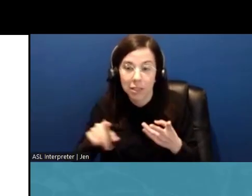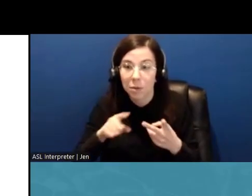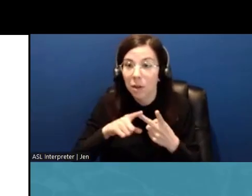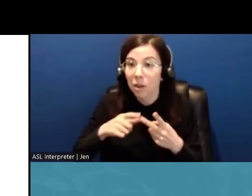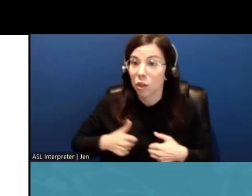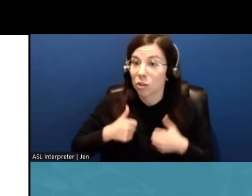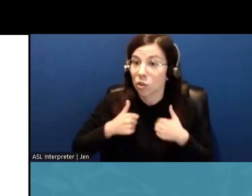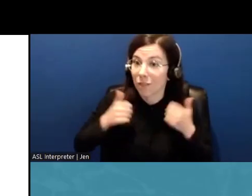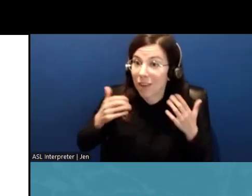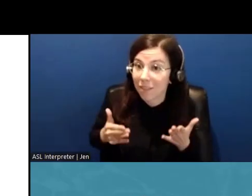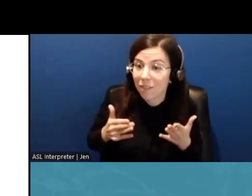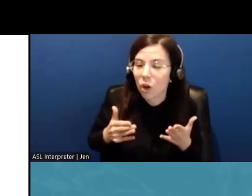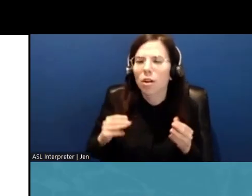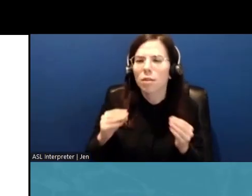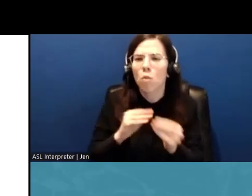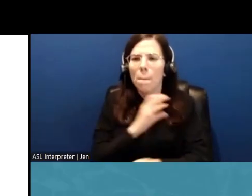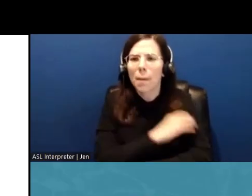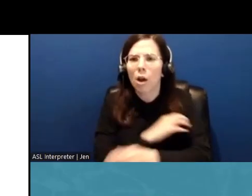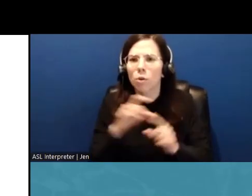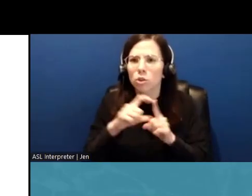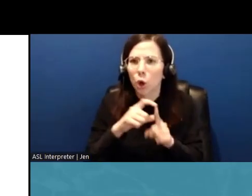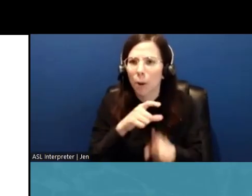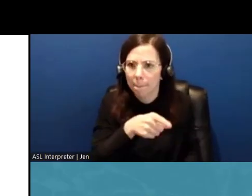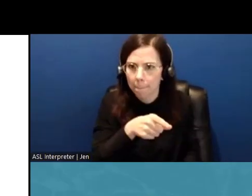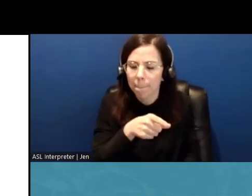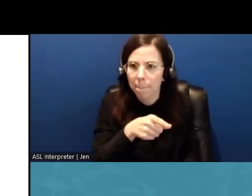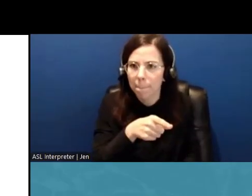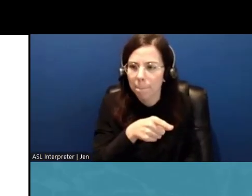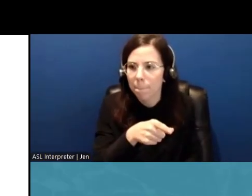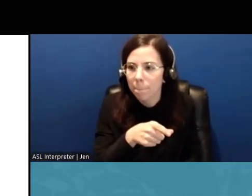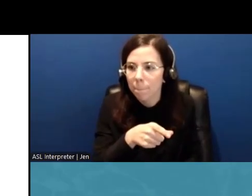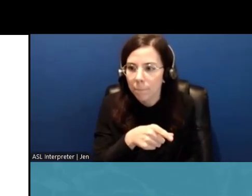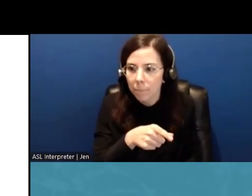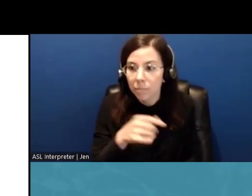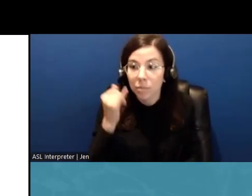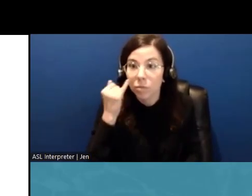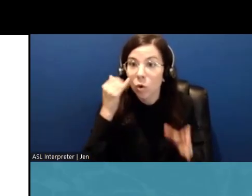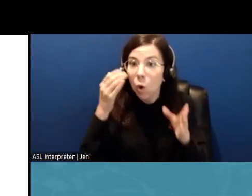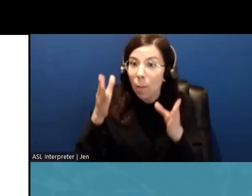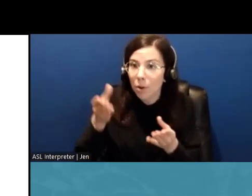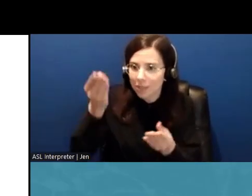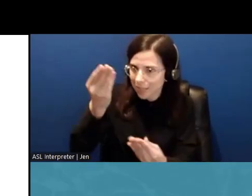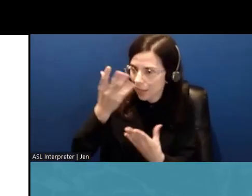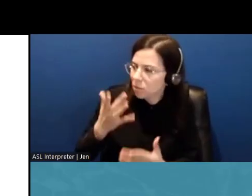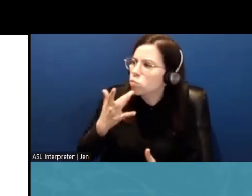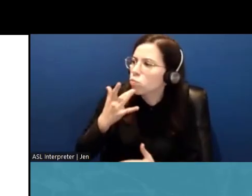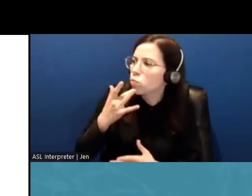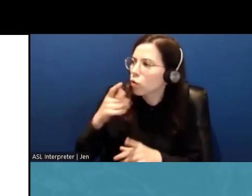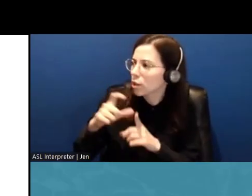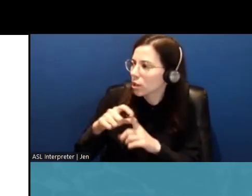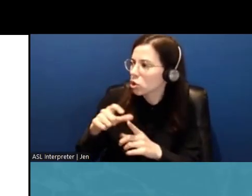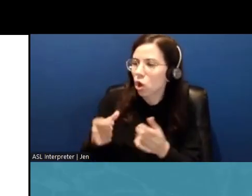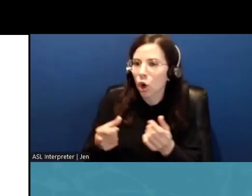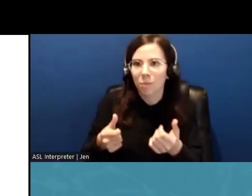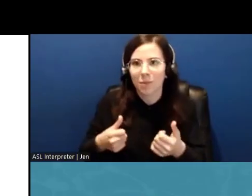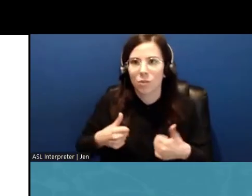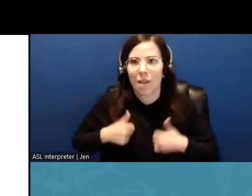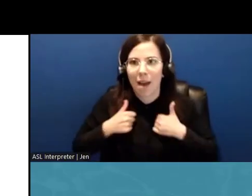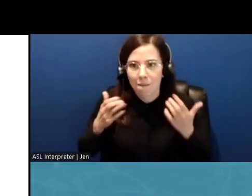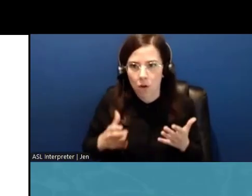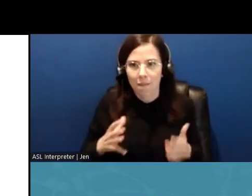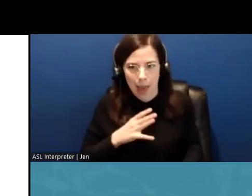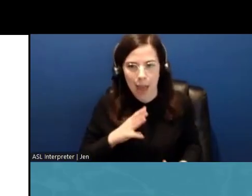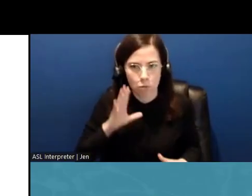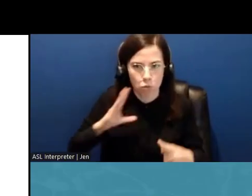empowering term, right? And so we'll choose that word if someone tells us that's what they want, but when we're in court, when we're talking about the law, we